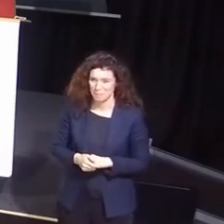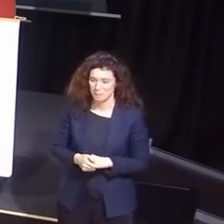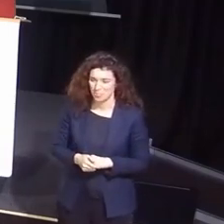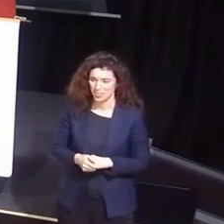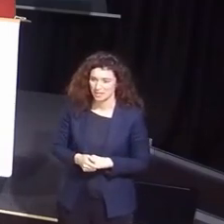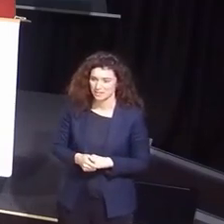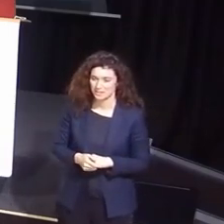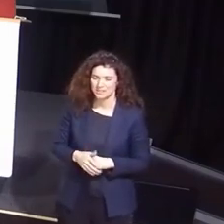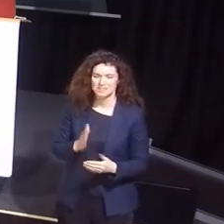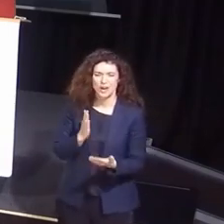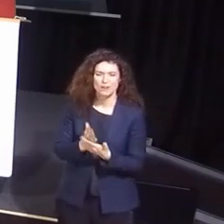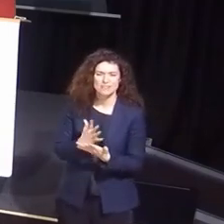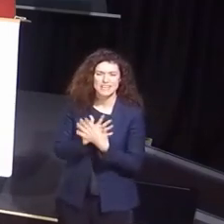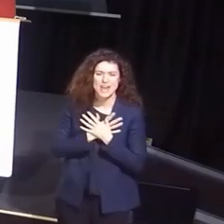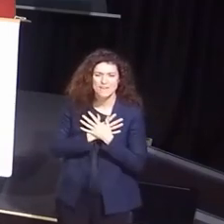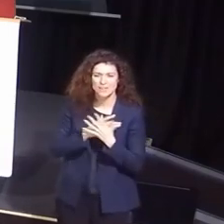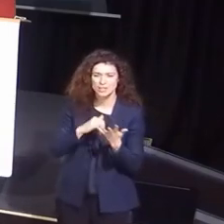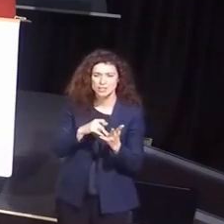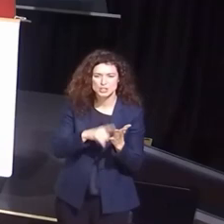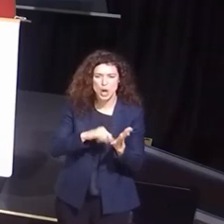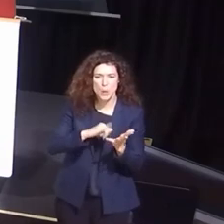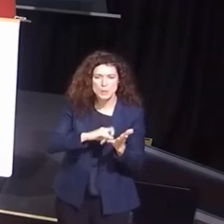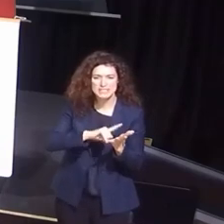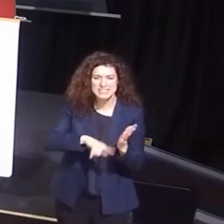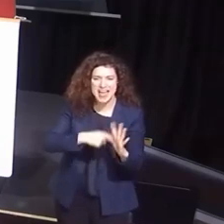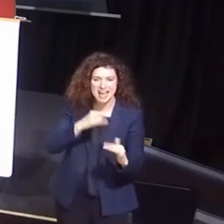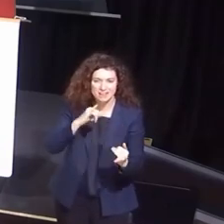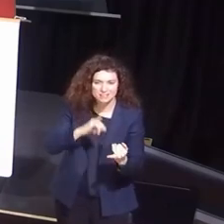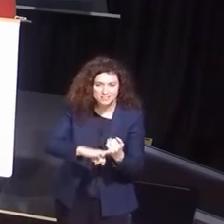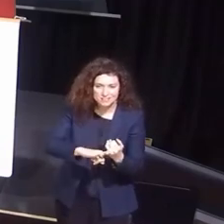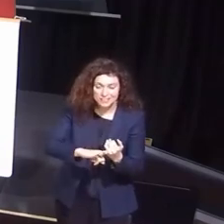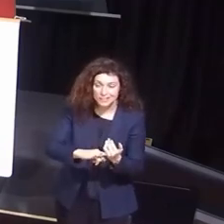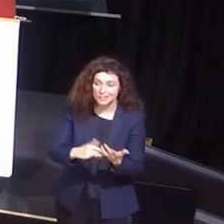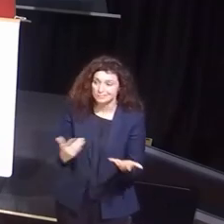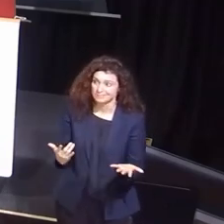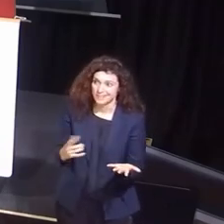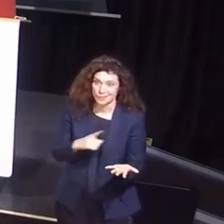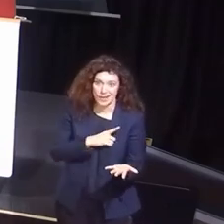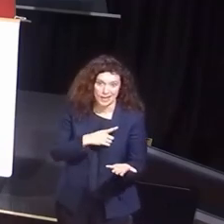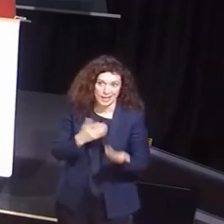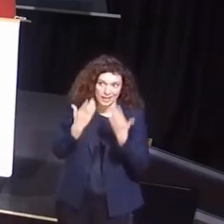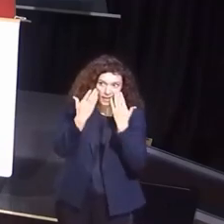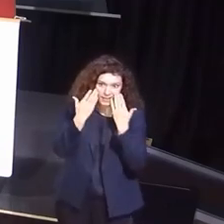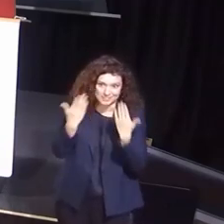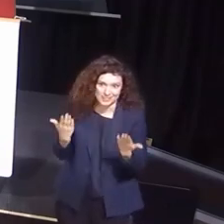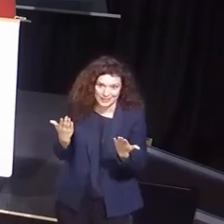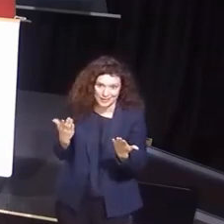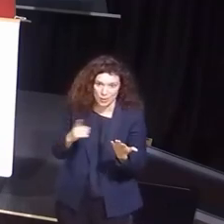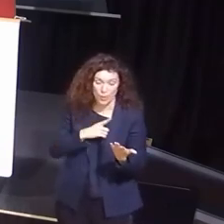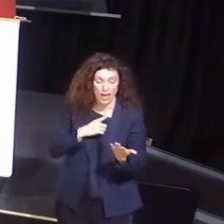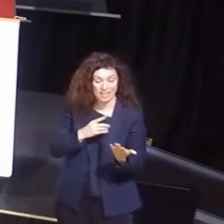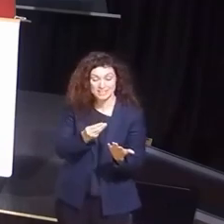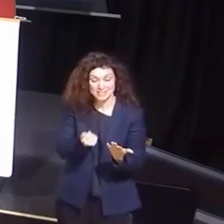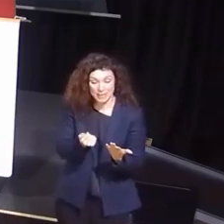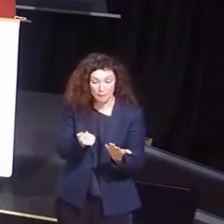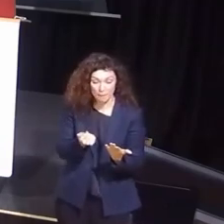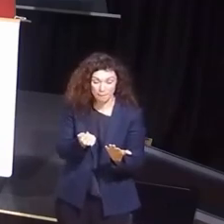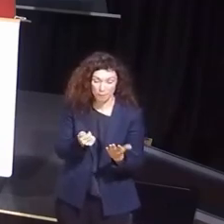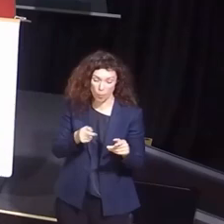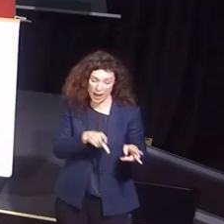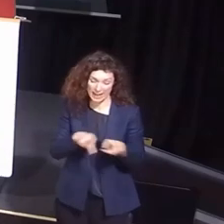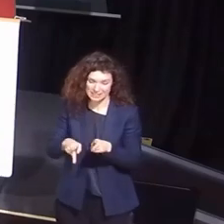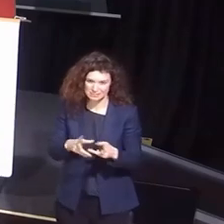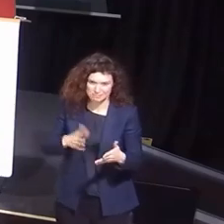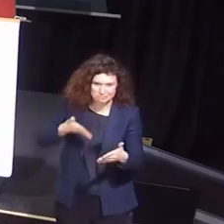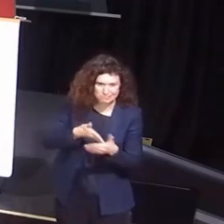I really love Souls-likes, which is like, it doesn't make any sense because they're like, in some ways they're really inaccessible games, but some ways